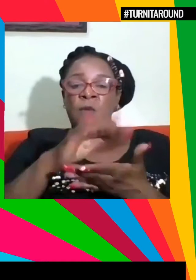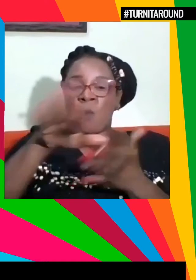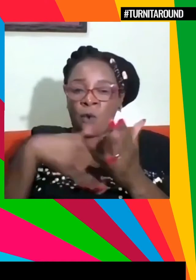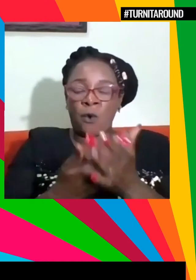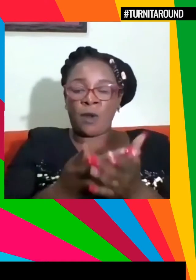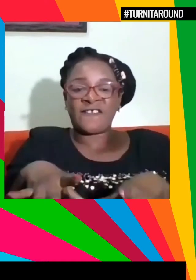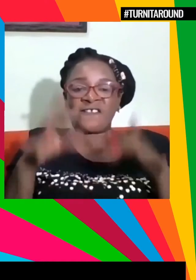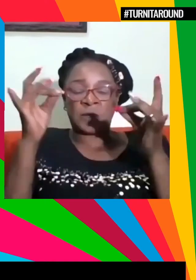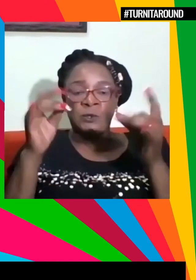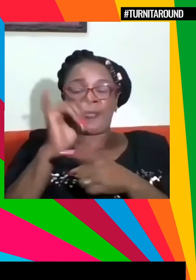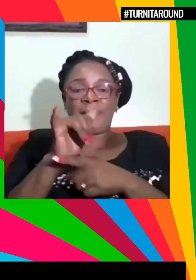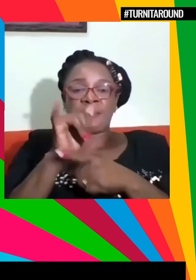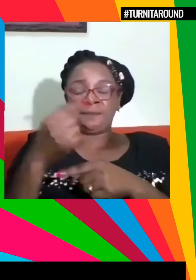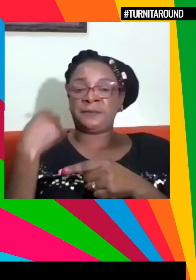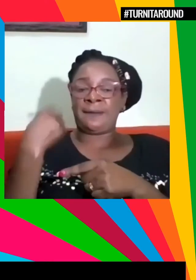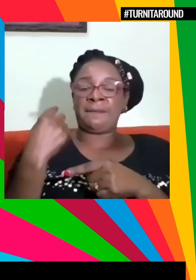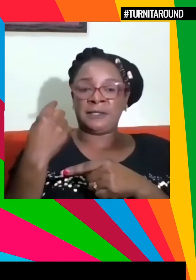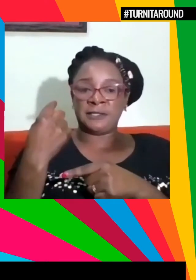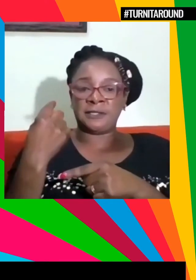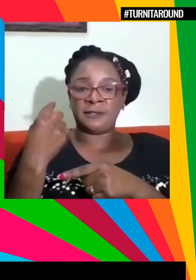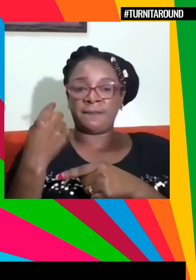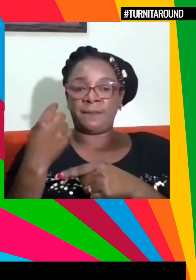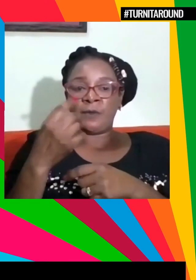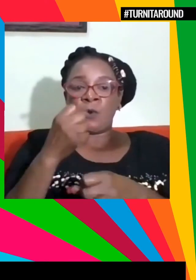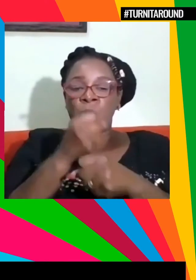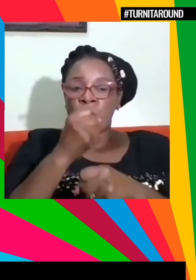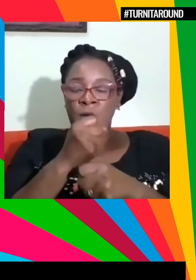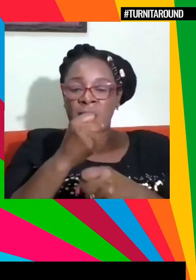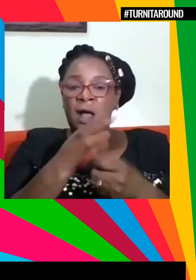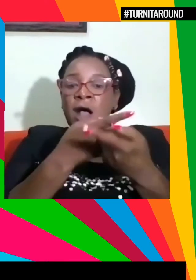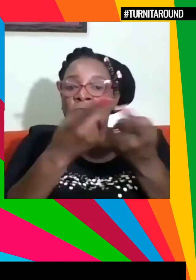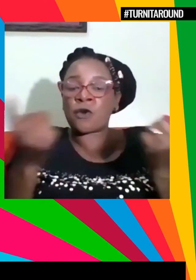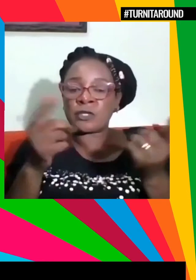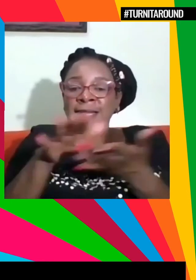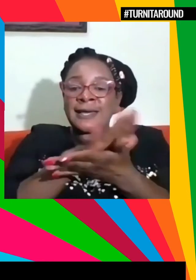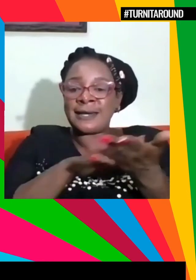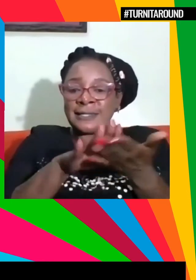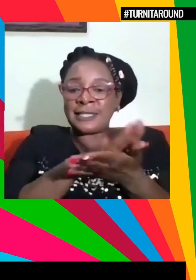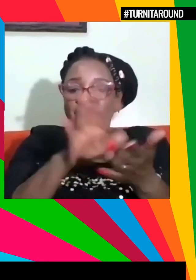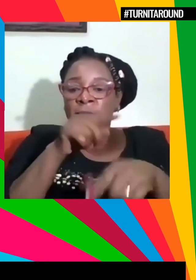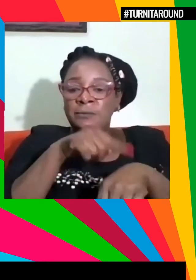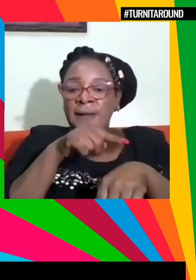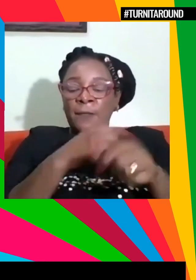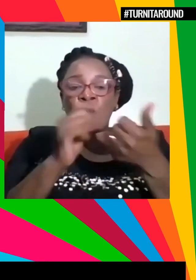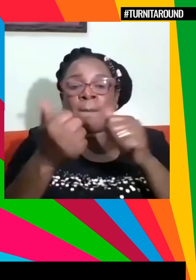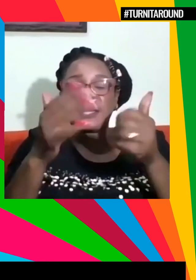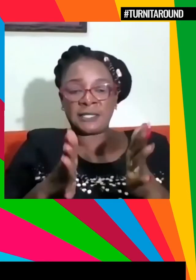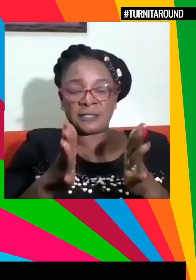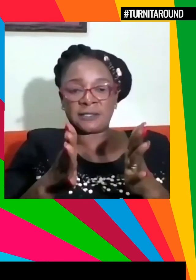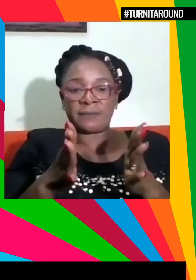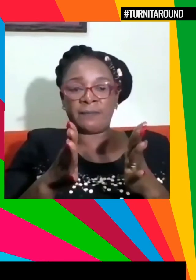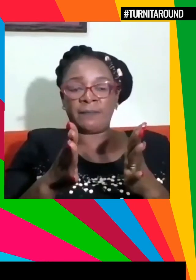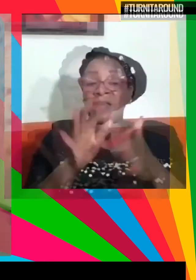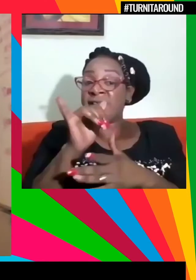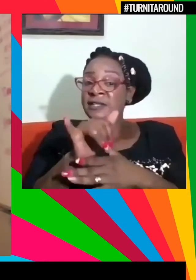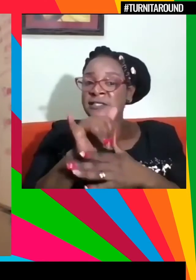members of NextWave to work across industries, sometimes with competitors, on this issue of